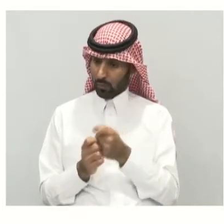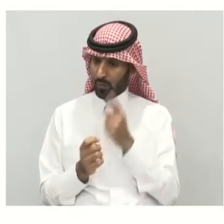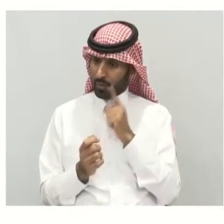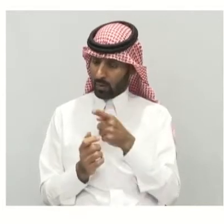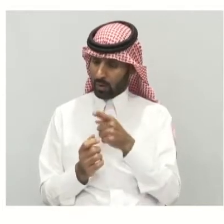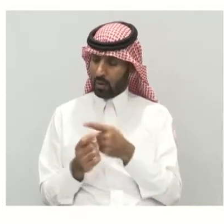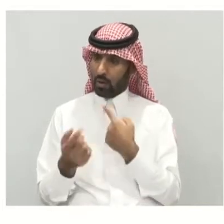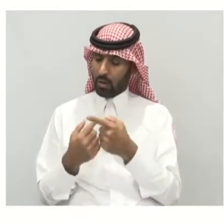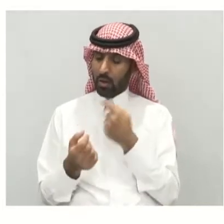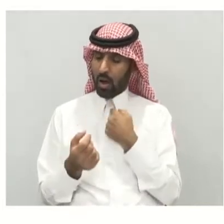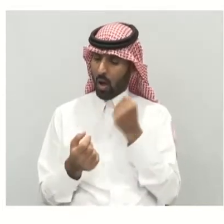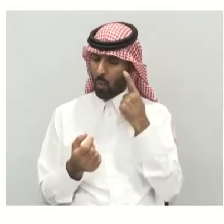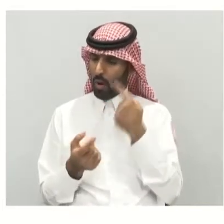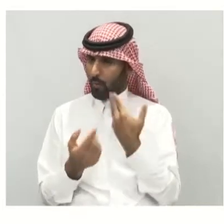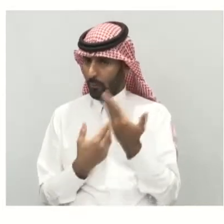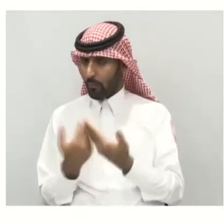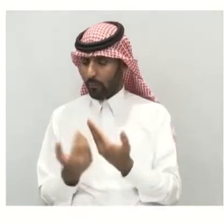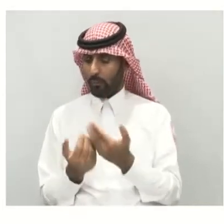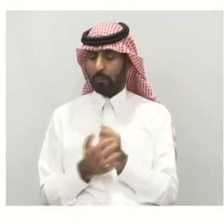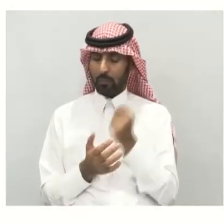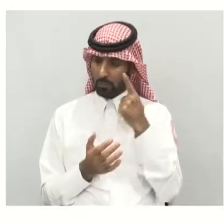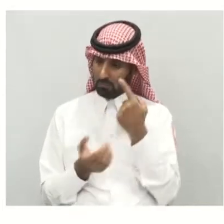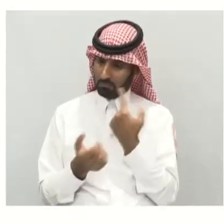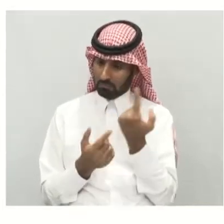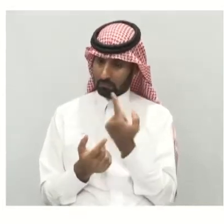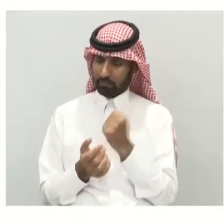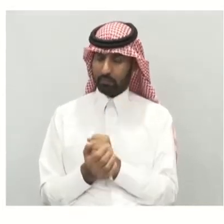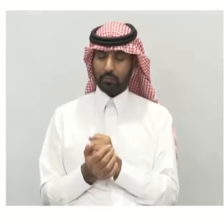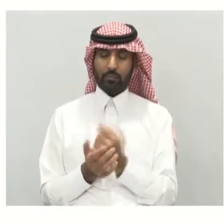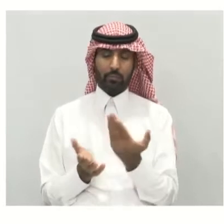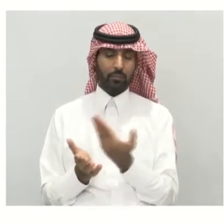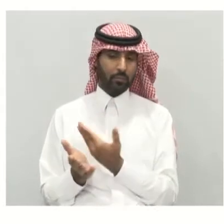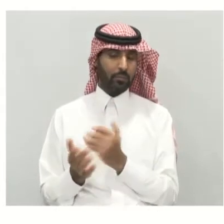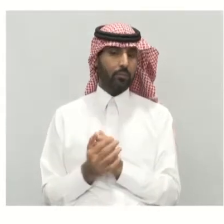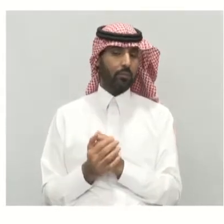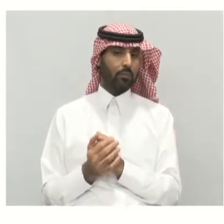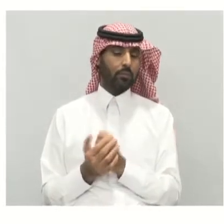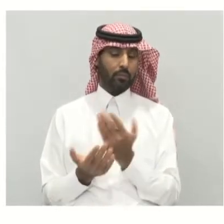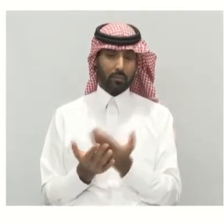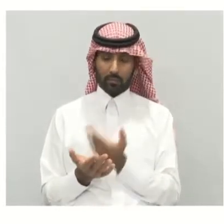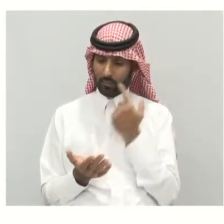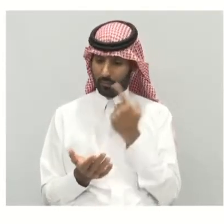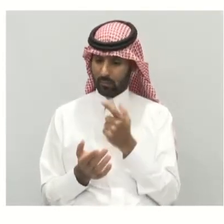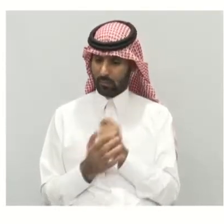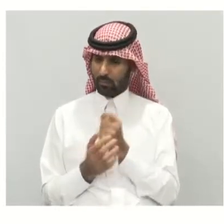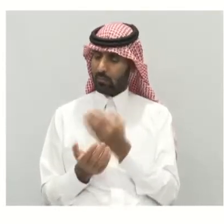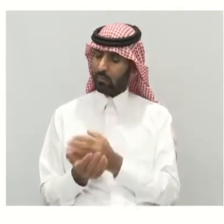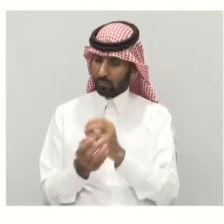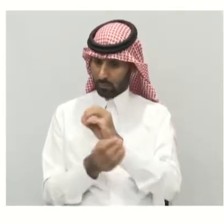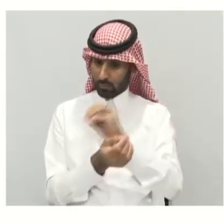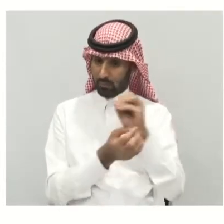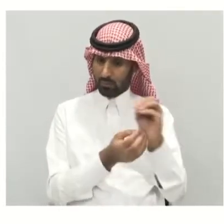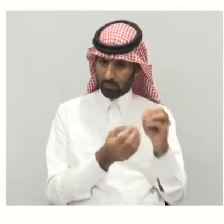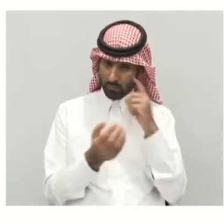to tell them our opinion, and they will understand. This is one reason we write. And also to give the reader information. If